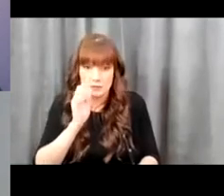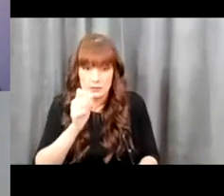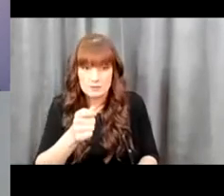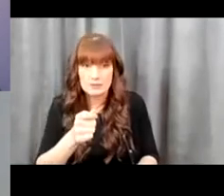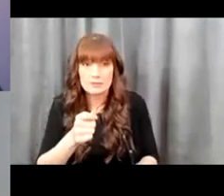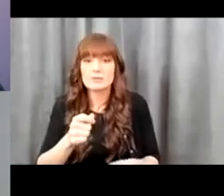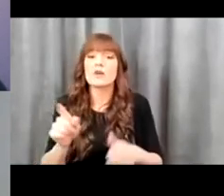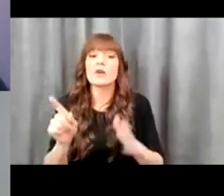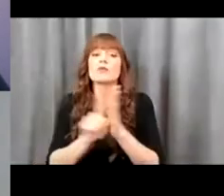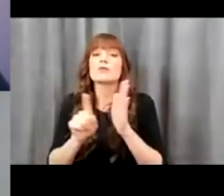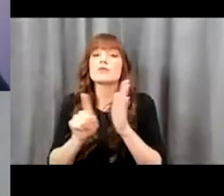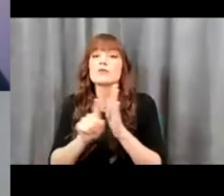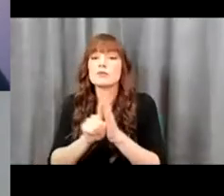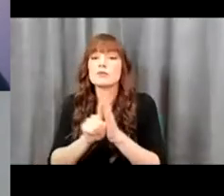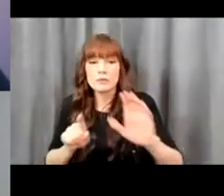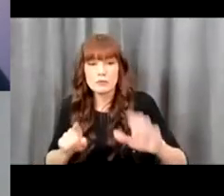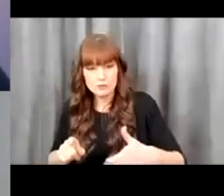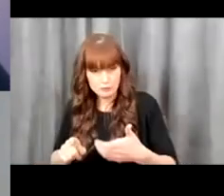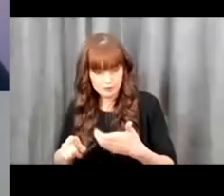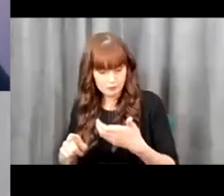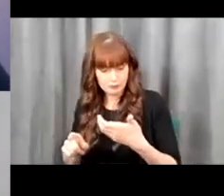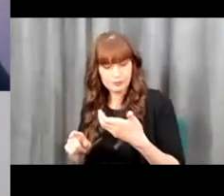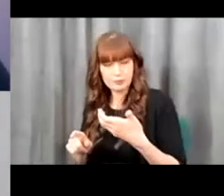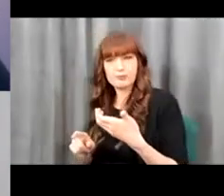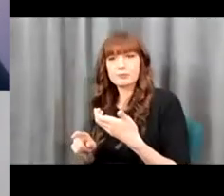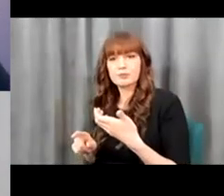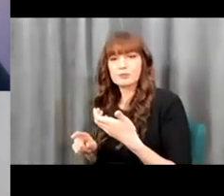Anika's phone chimes and she pulls it out to address it.